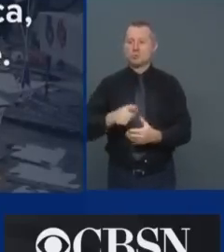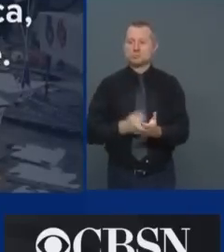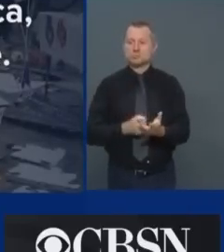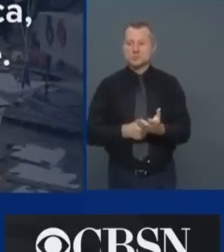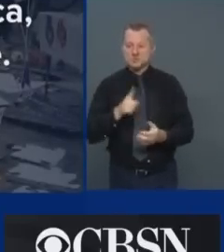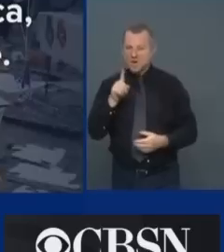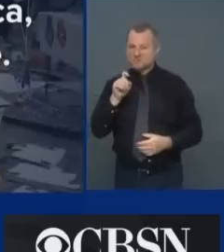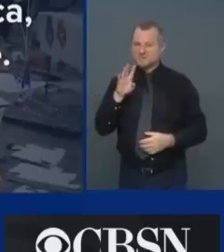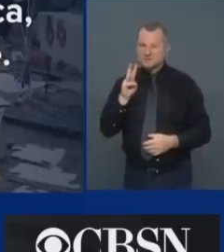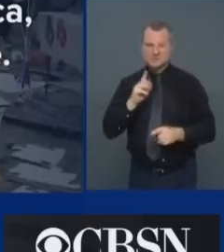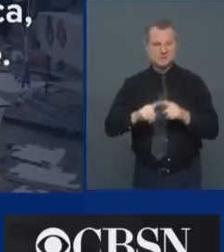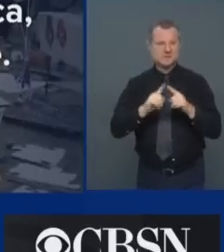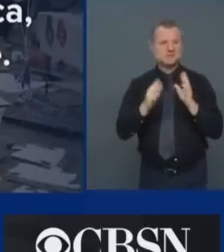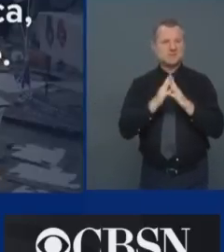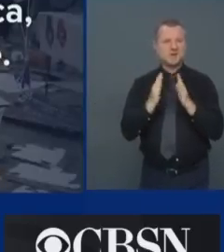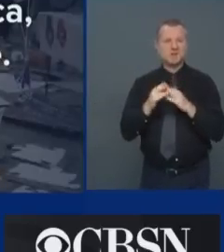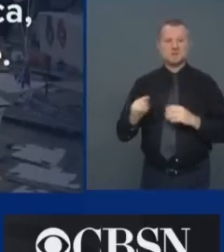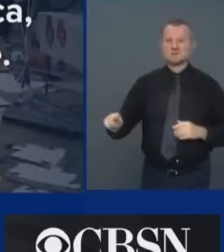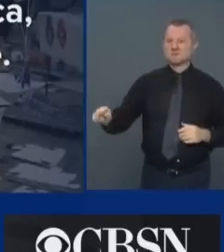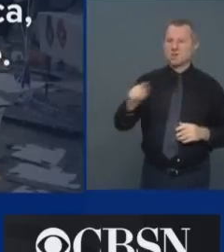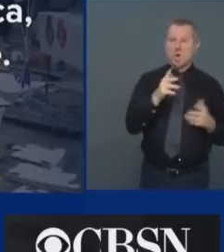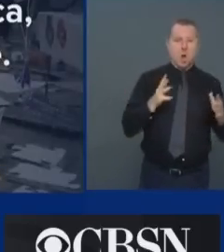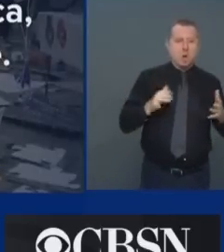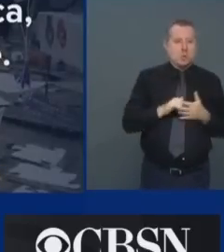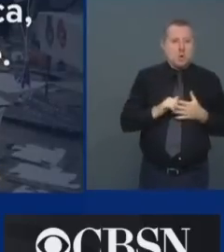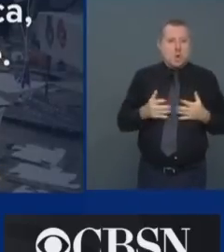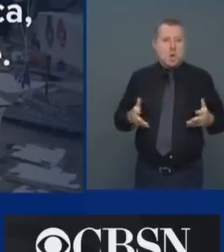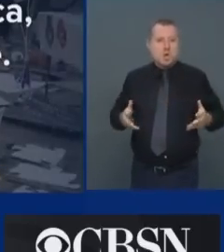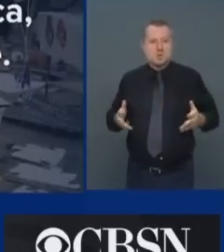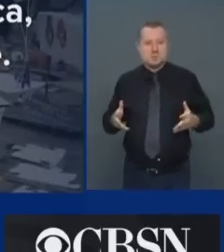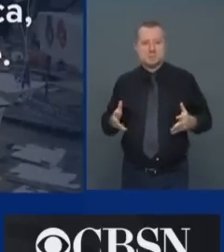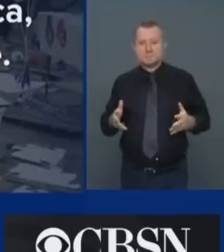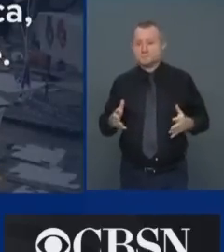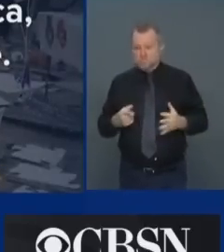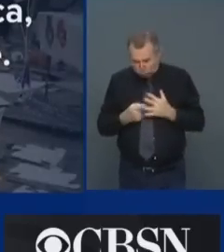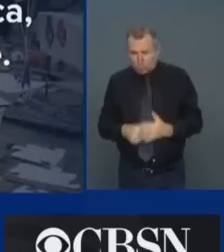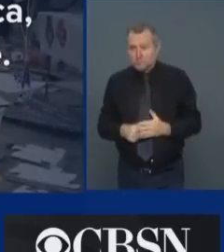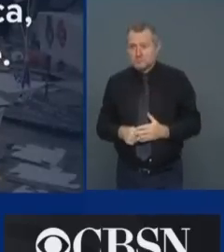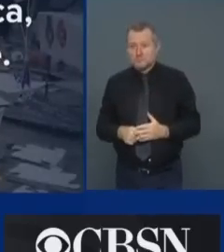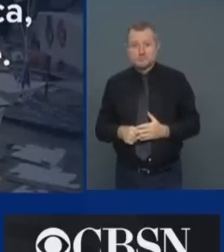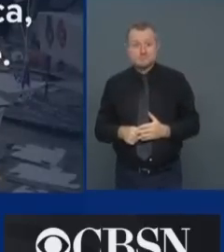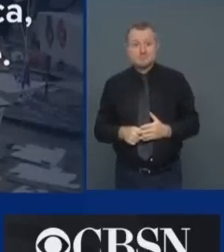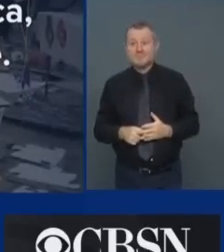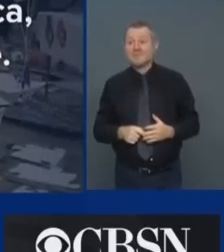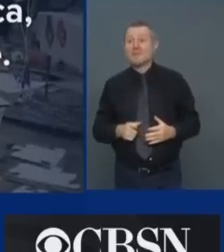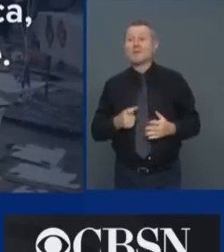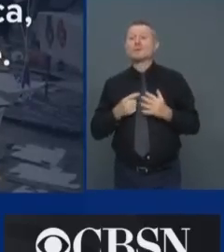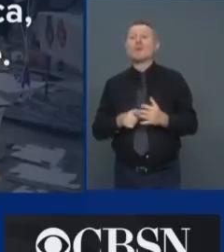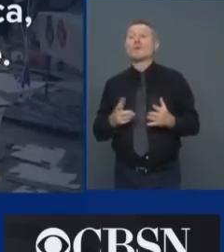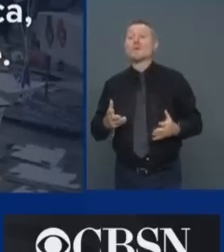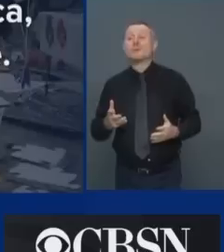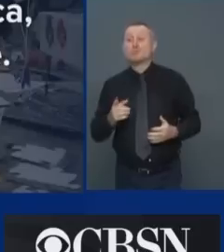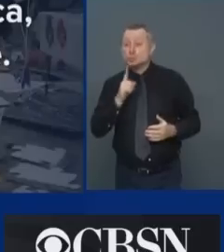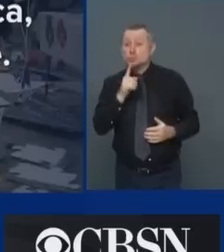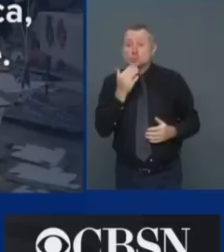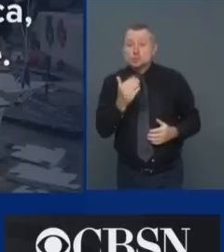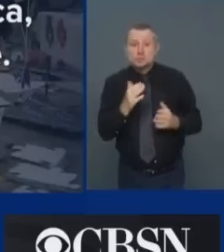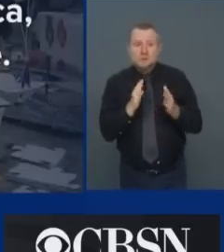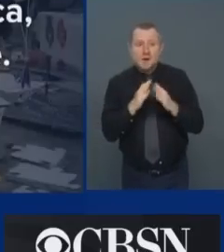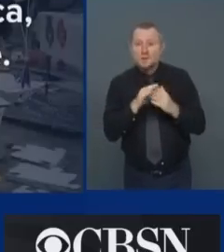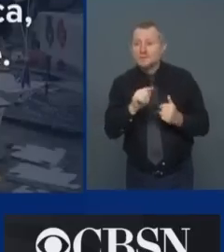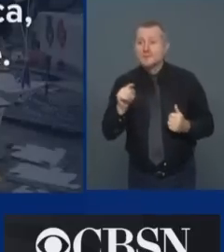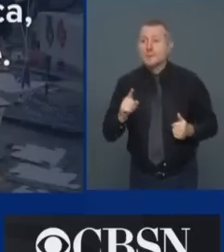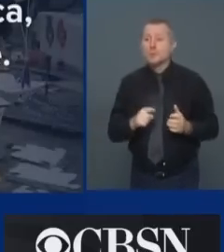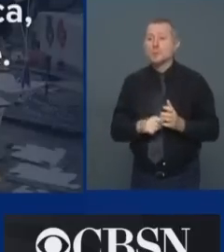146 jurisdictions. They have started. Starting is good. Because once you start